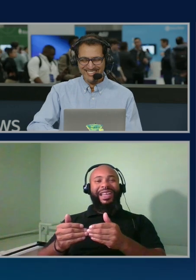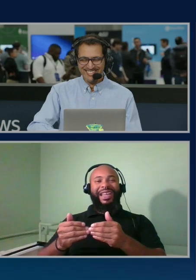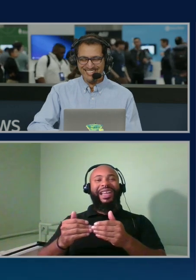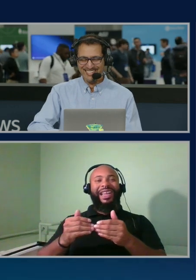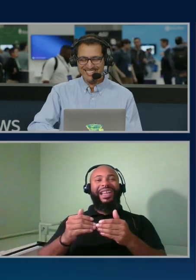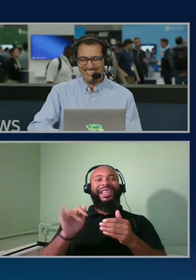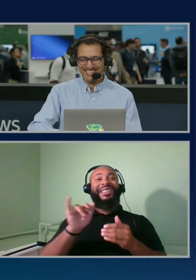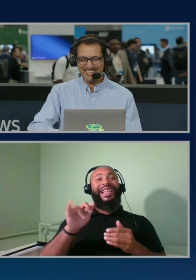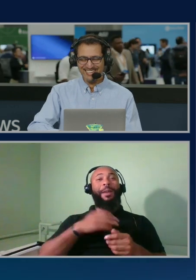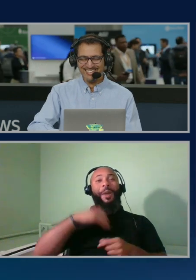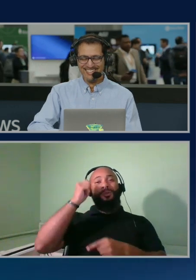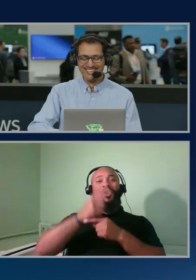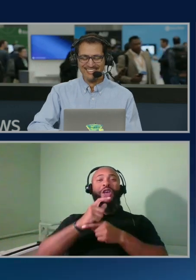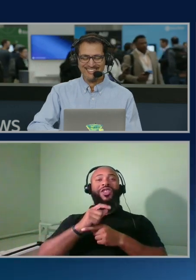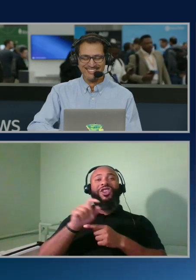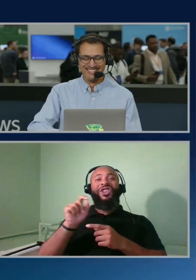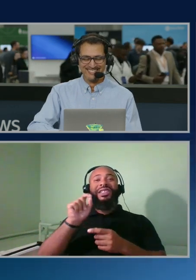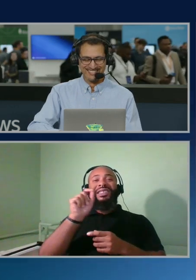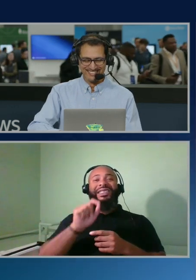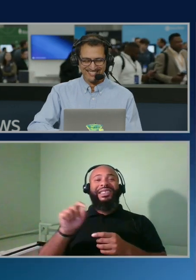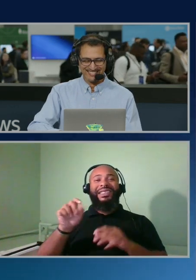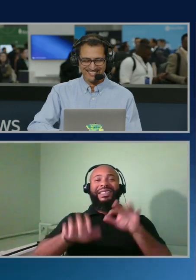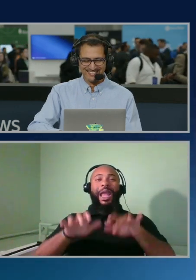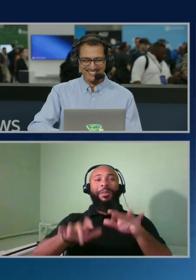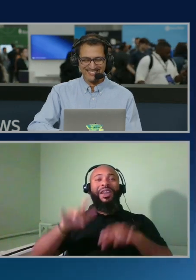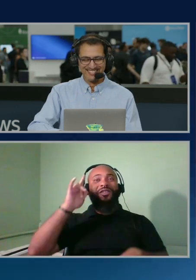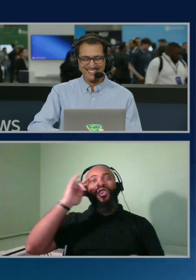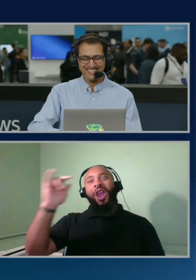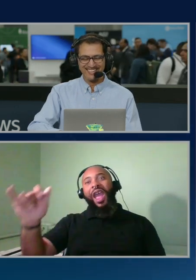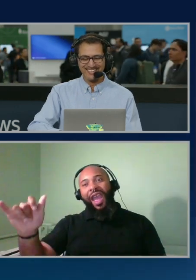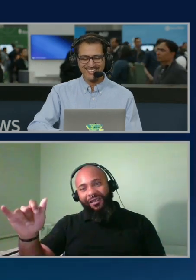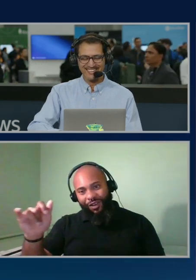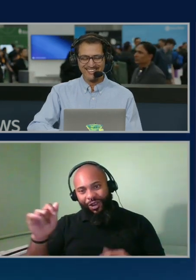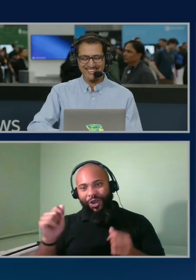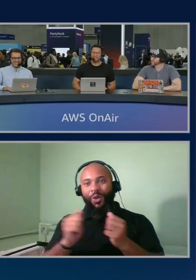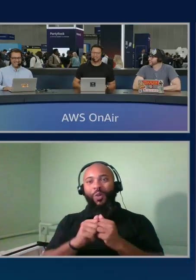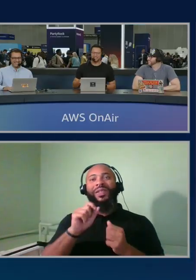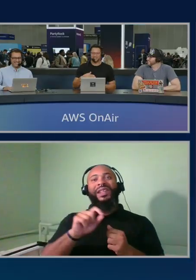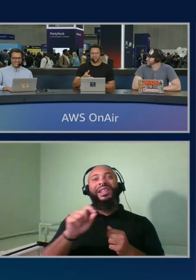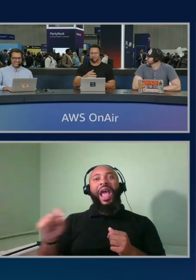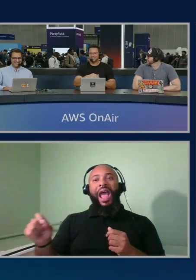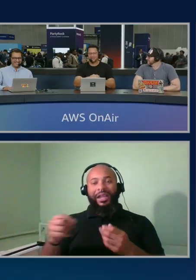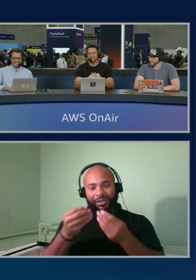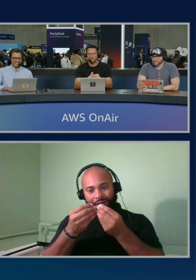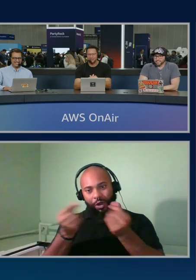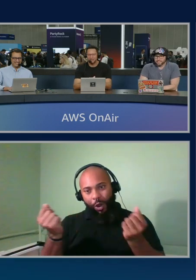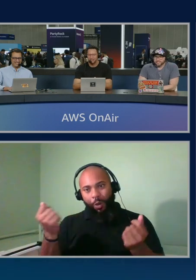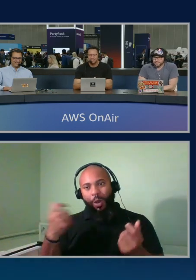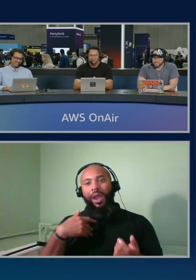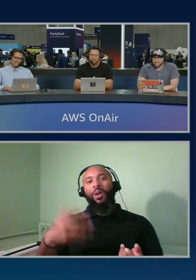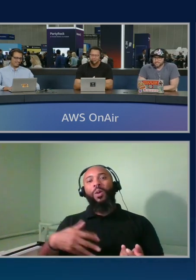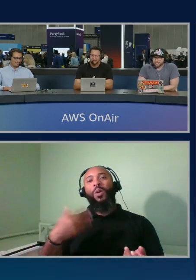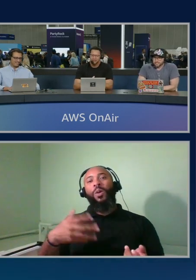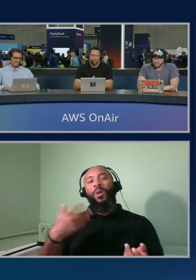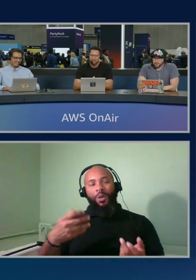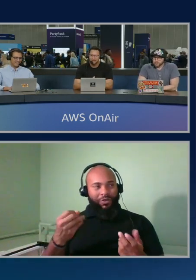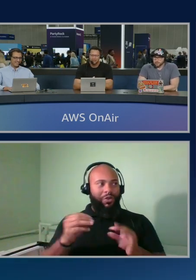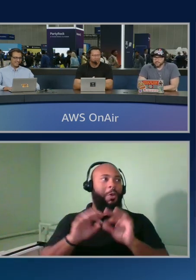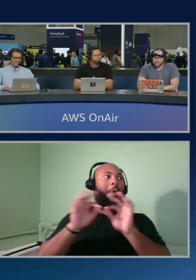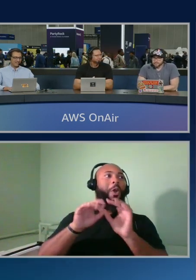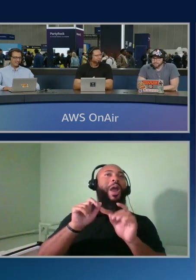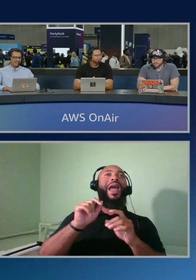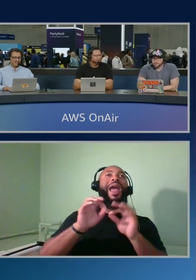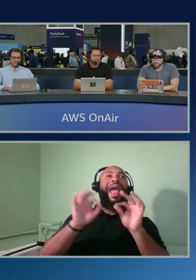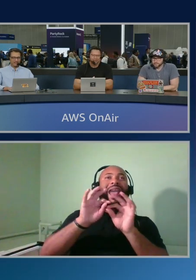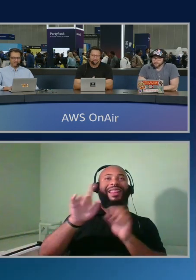away. And then the dots go away, but there's never a message. And nothing happens. Yeah. That's my favorite. Yeah, at least Q sends the message. Yes. Q